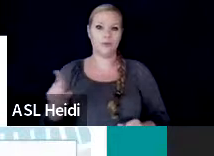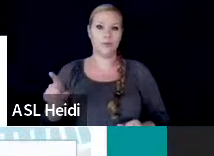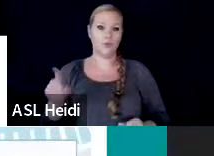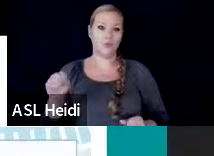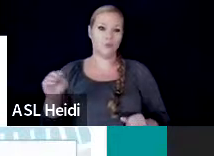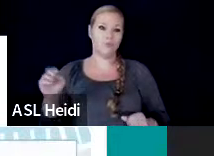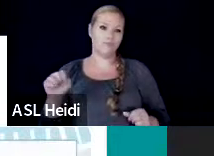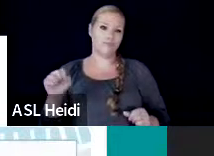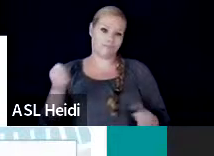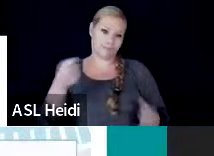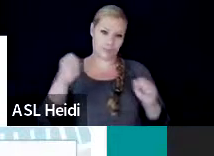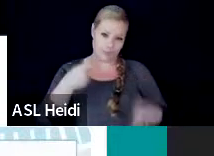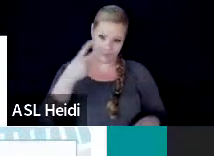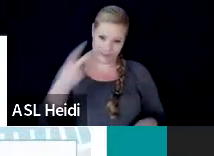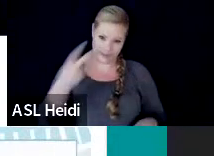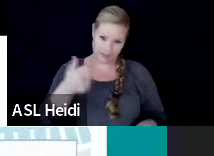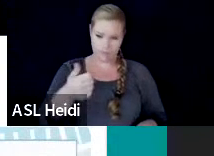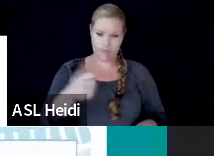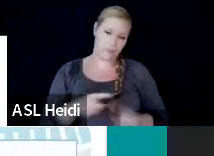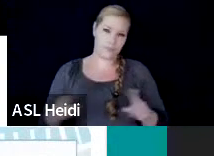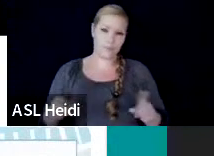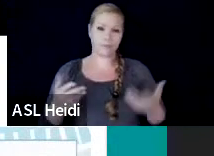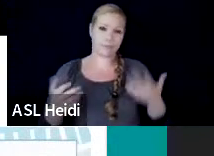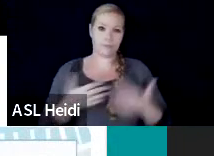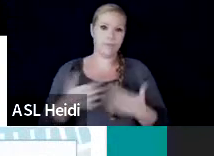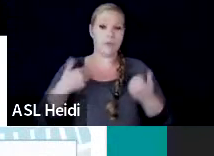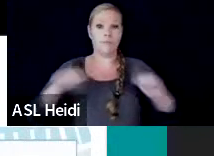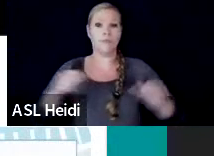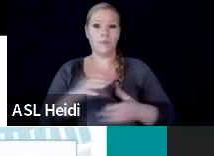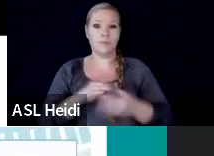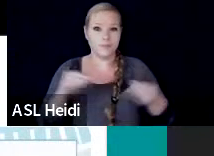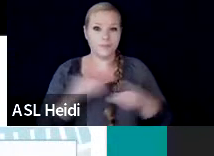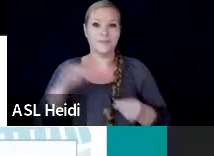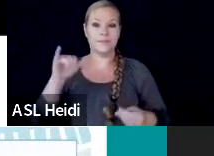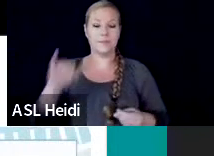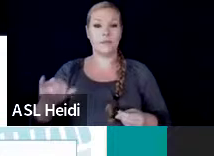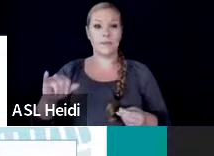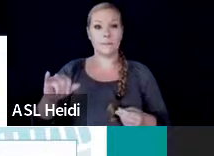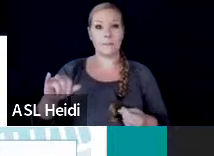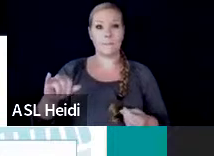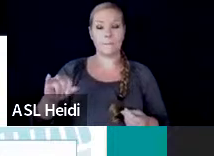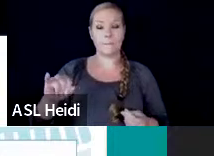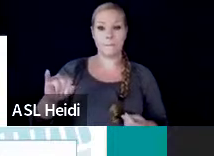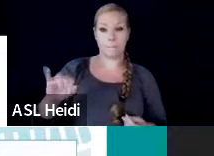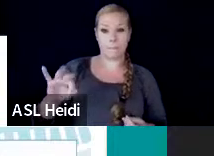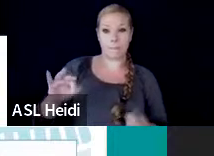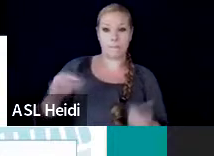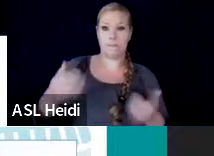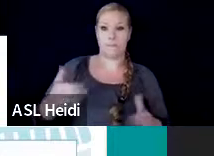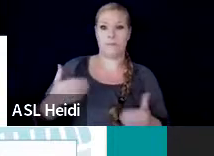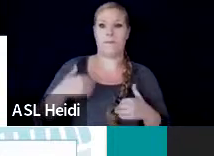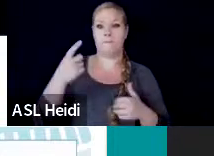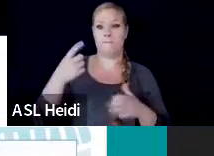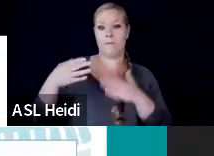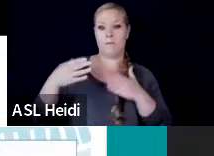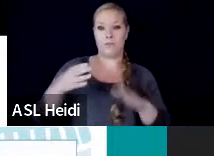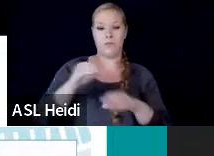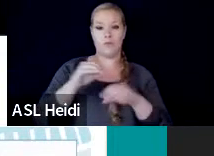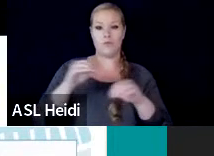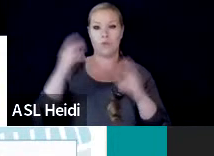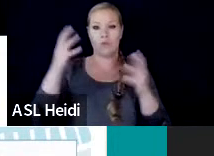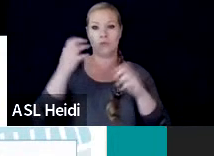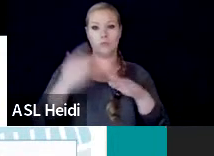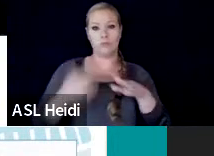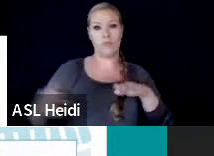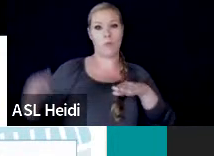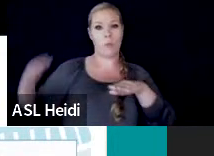interpretation is if there's an existing road there, and it doesn't have something dark over it, it's